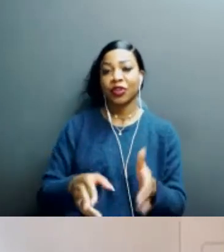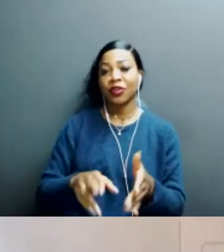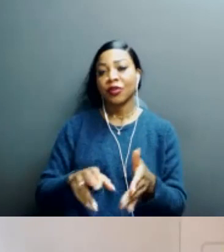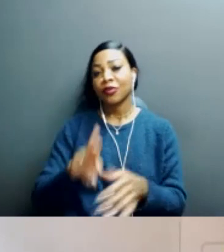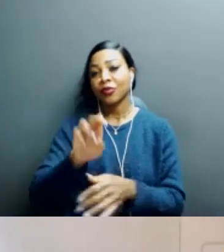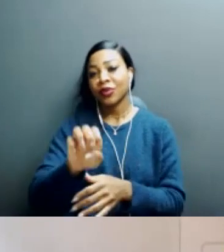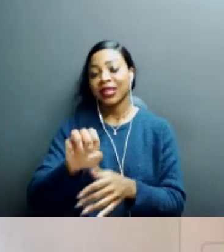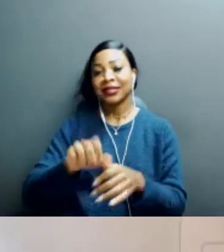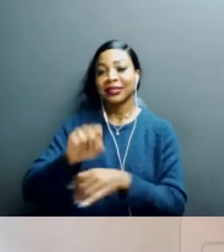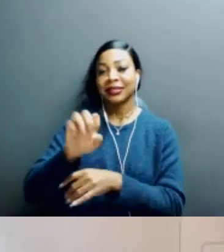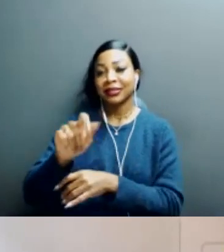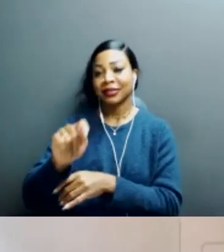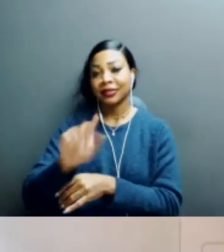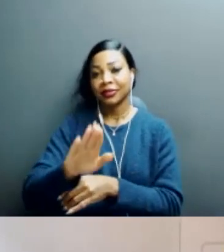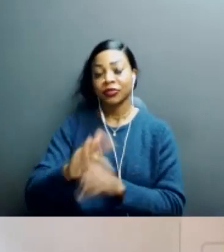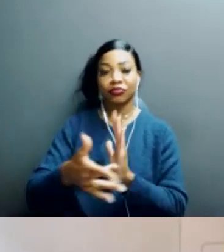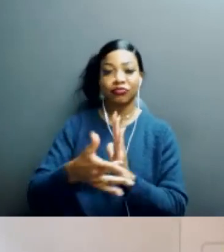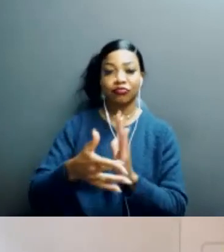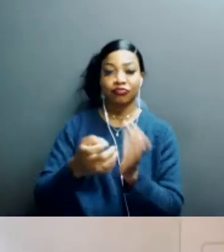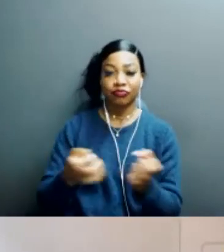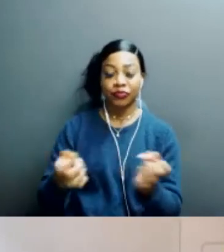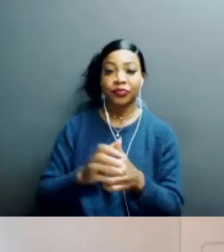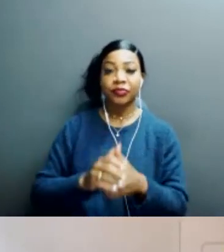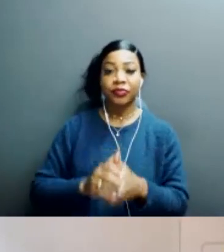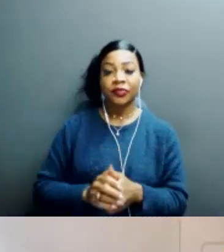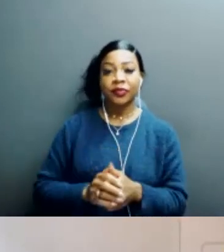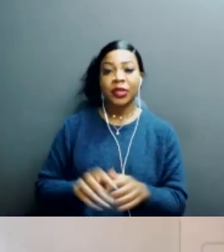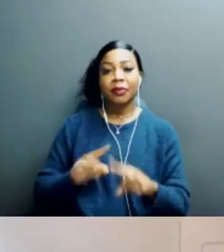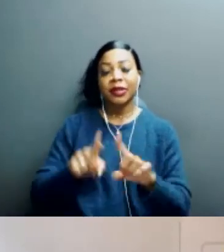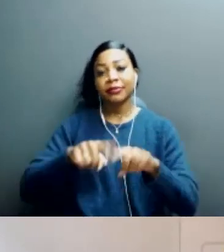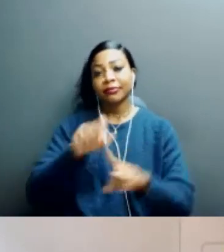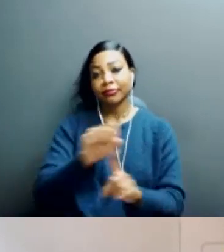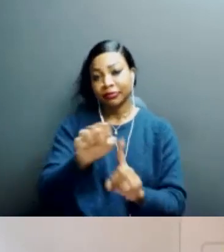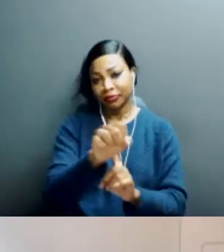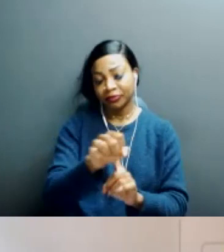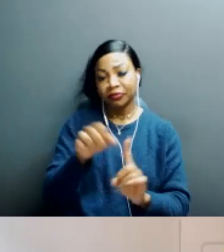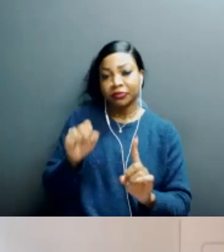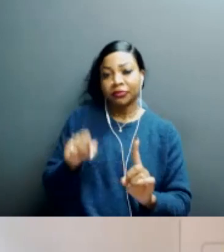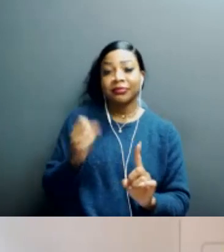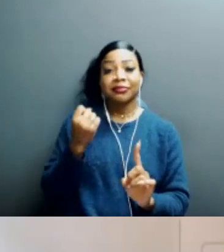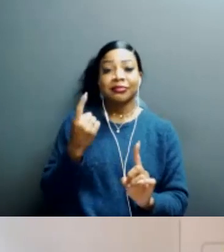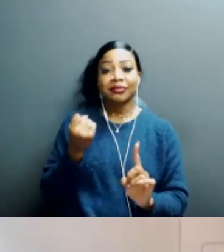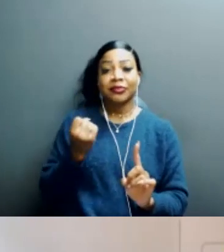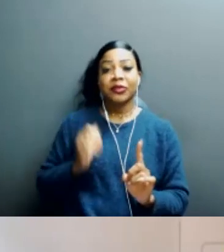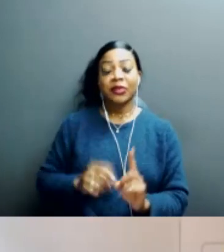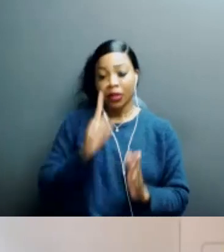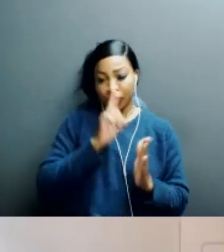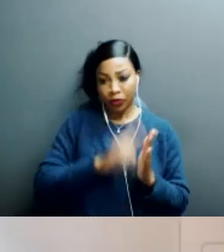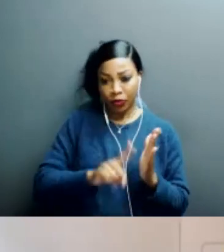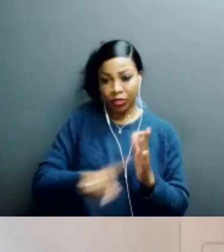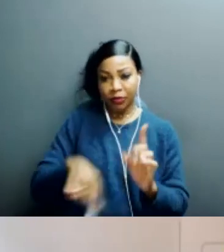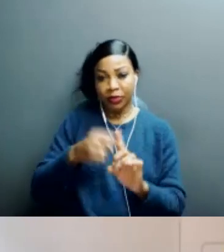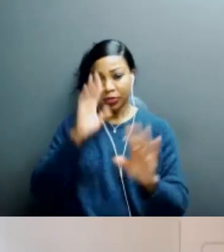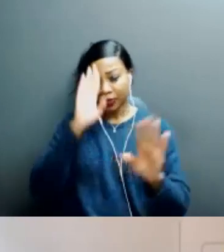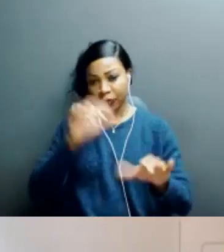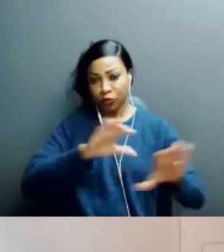emphasize that those are rare circumstances because I do think um sometimes at least we learned in our uh research info the focus groups we conducted